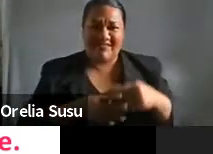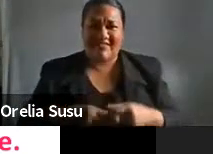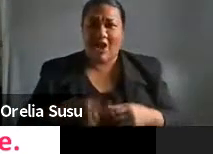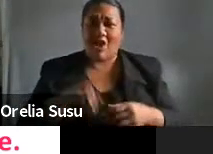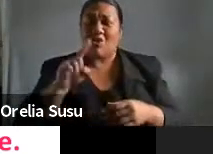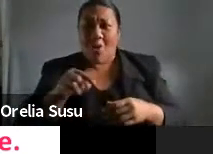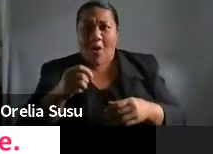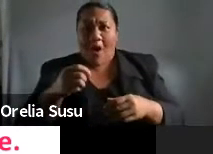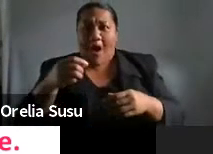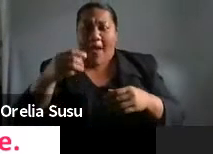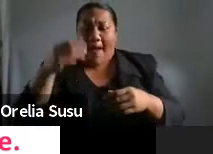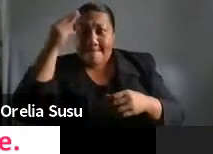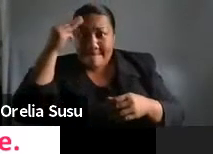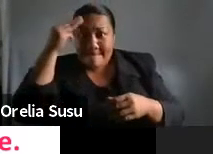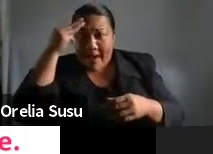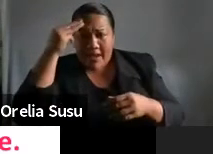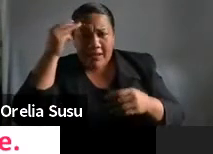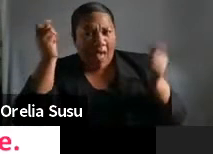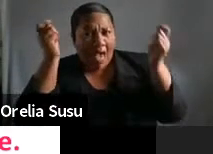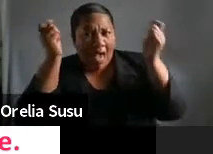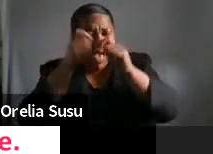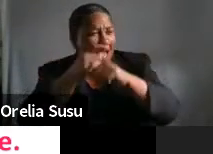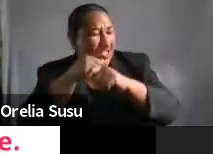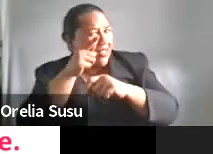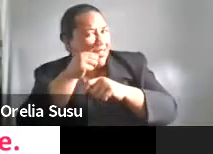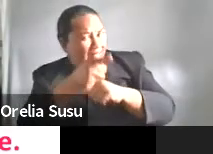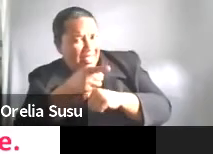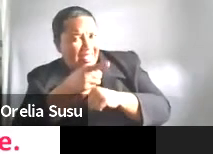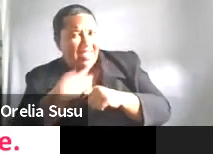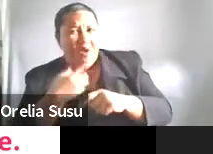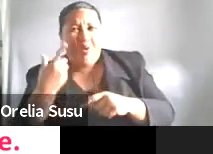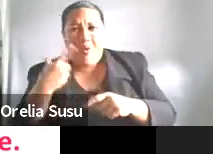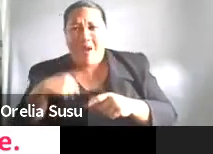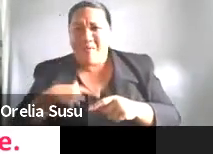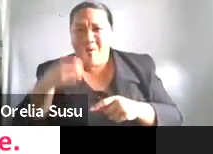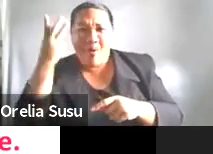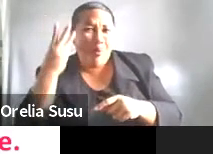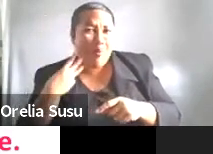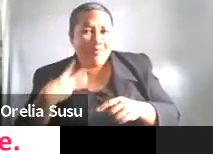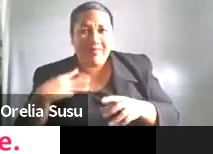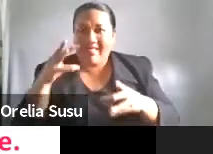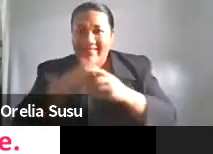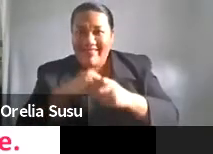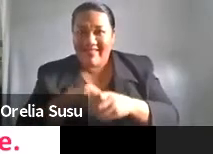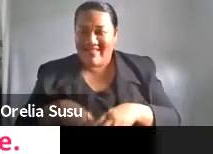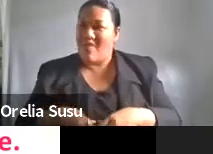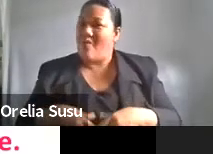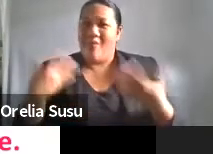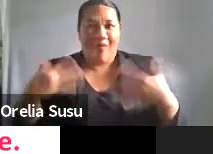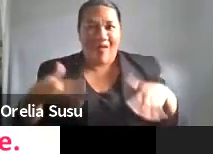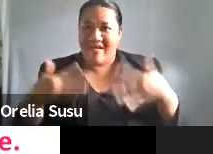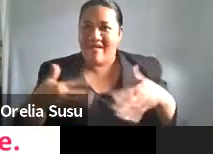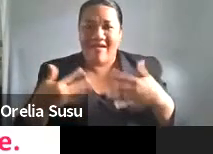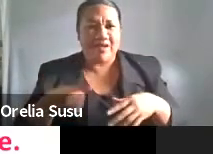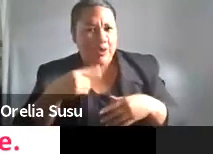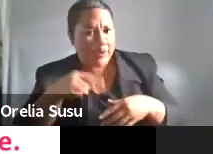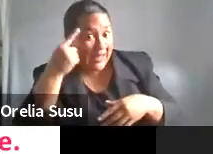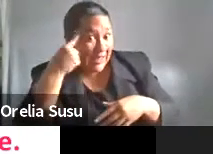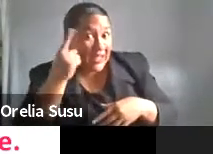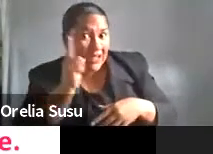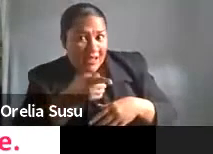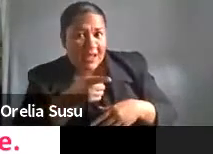that be part of building this bridge. Wearing the three quarters. Wearing that's something that we need to think about. We always think